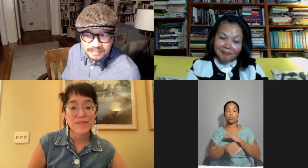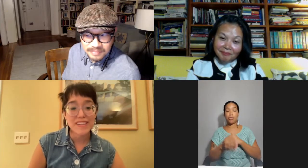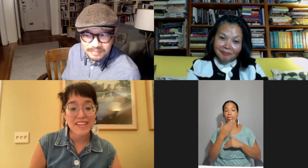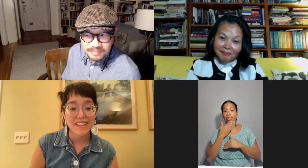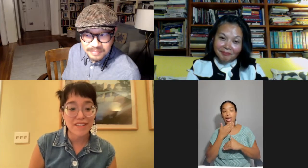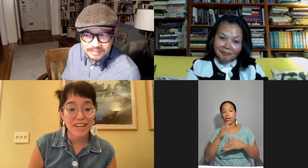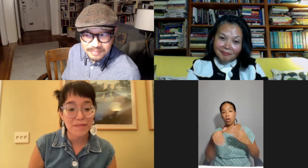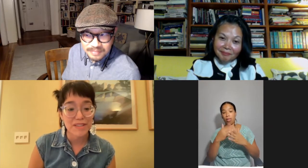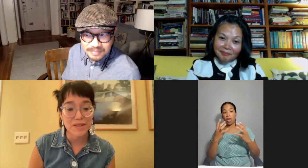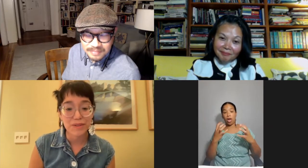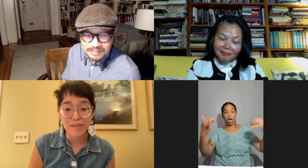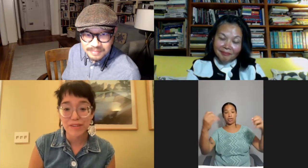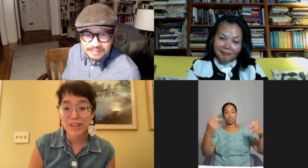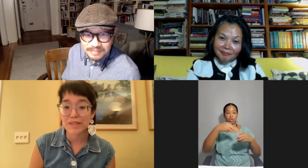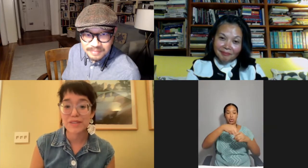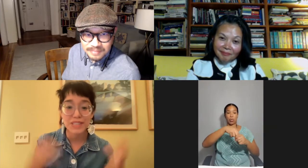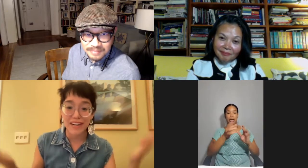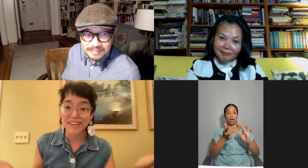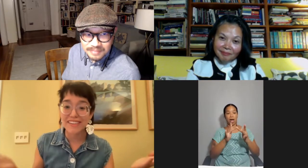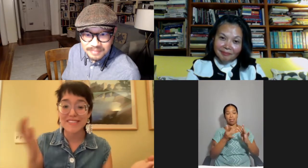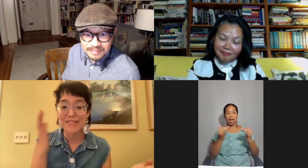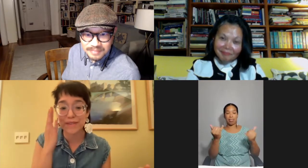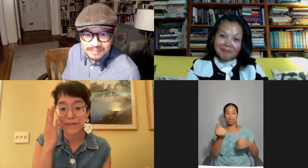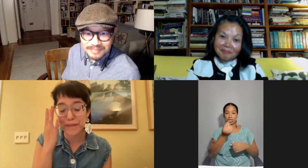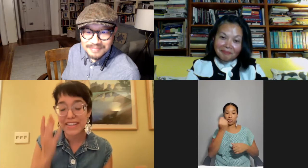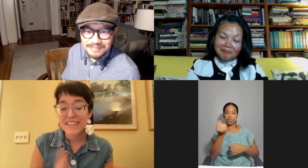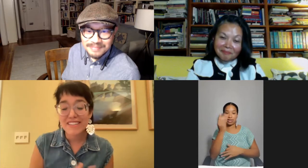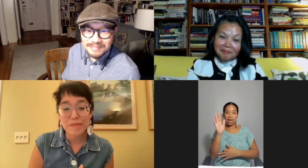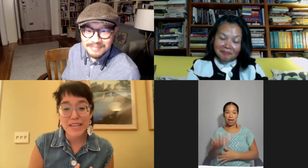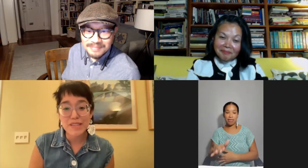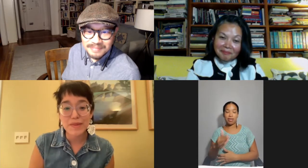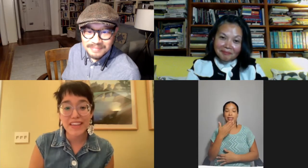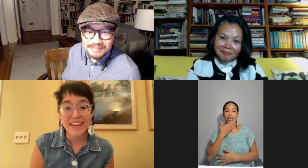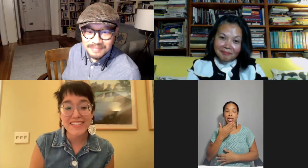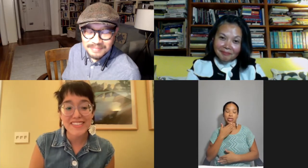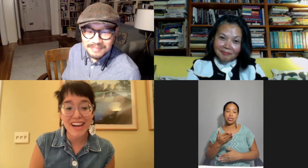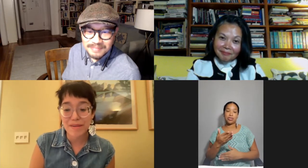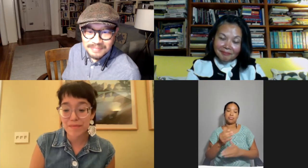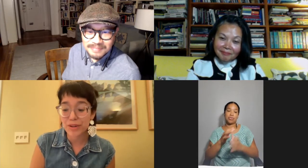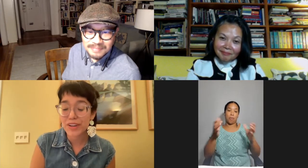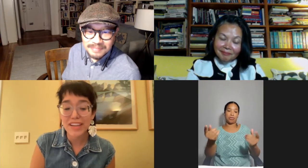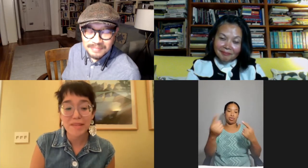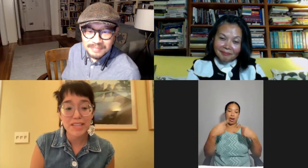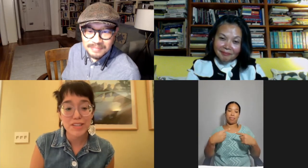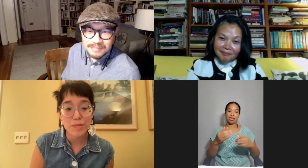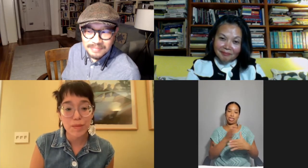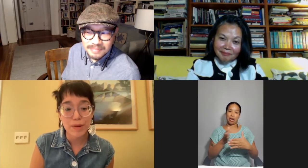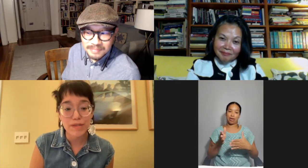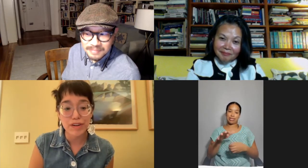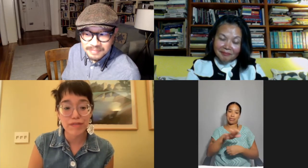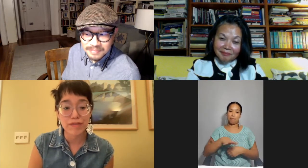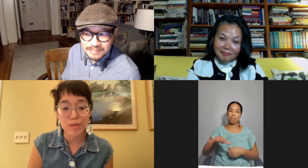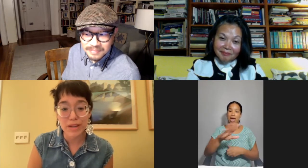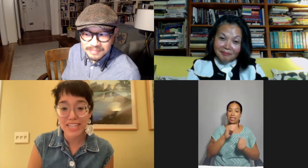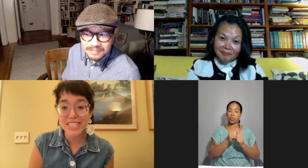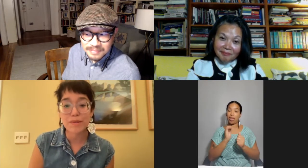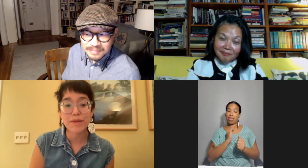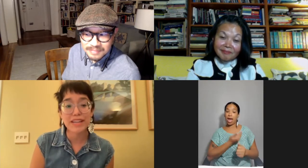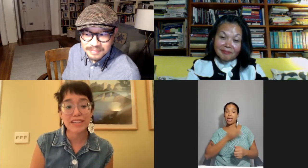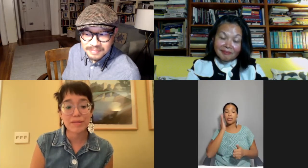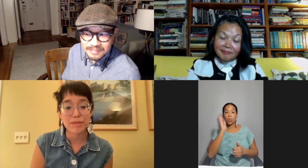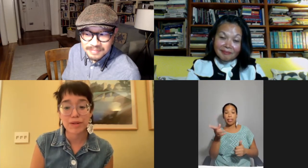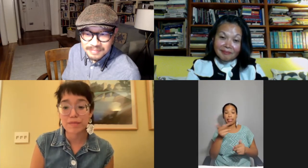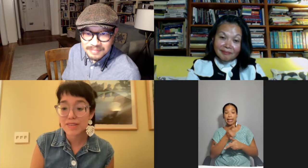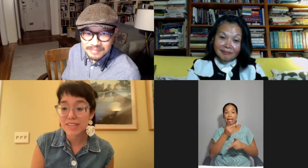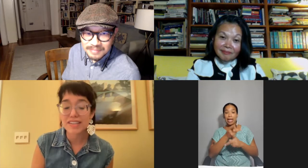this Tuesday evening. We're so grateful that you shared this Zoom space with us. We're going to keep the Zoom open for a few minutes. We'll